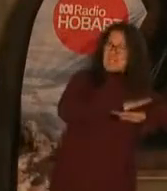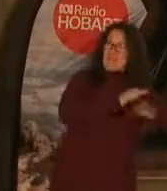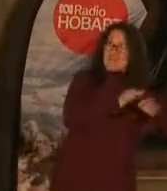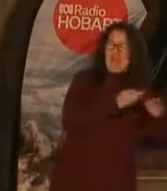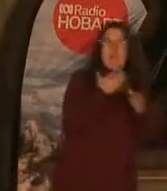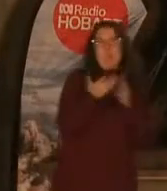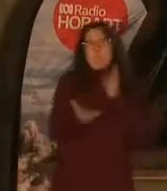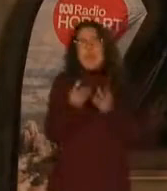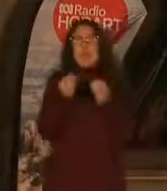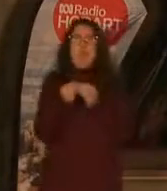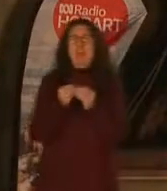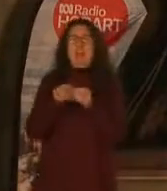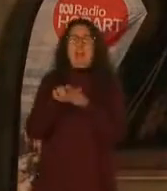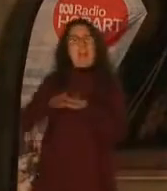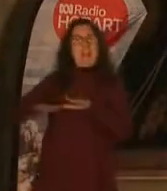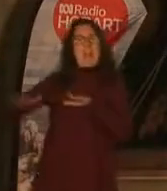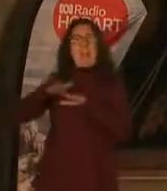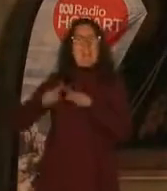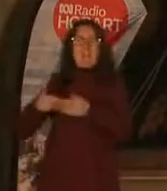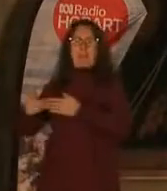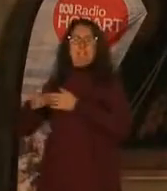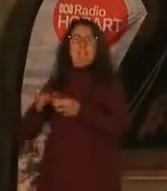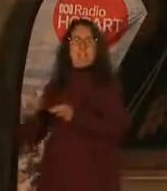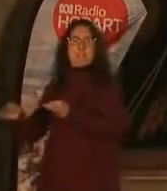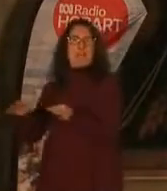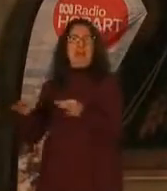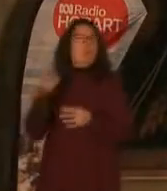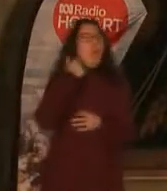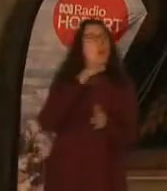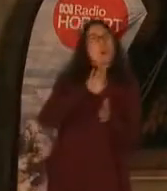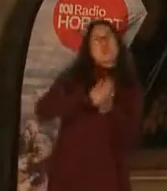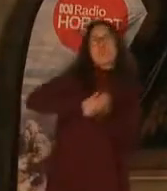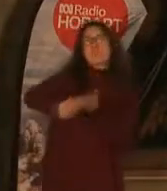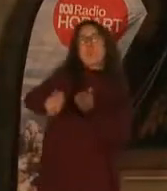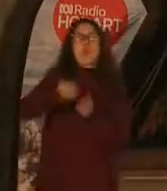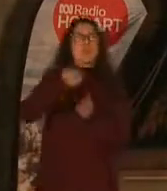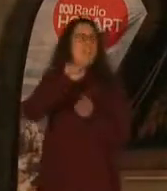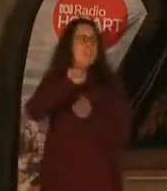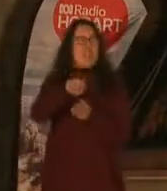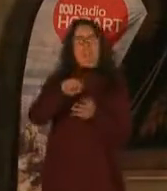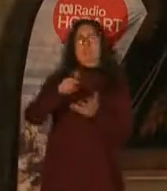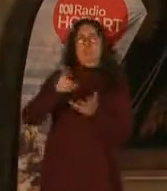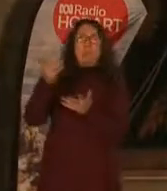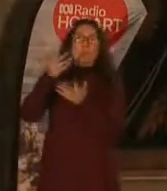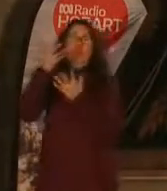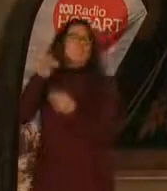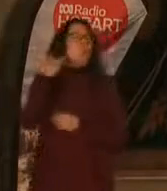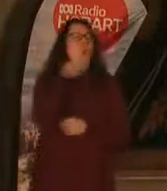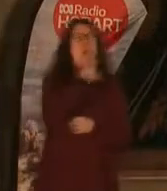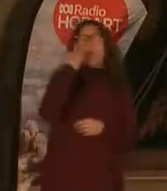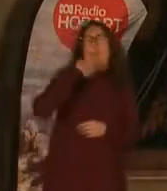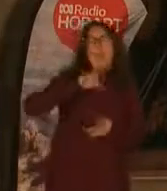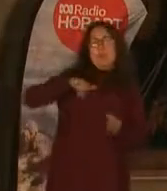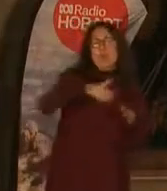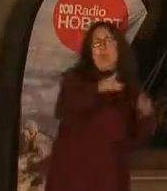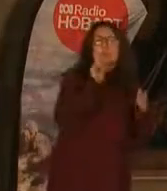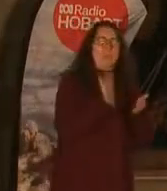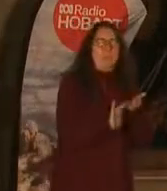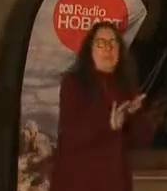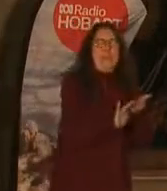management plan might look at removing this weed or, you know, clearing the waterways, whereas a healthy country plan can take things into account